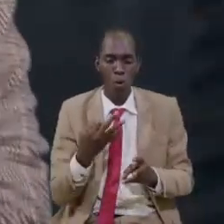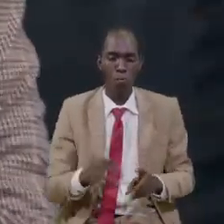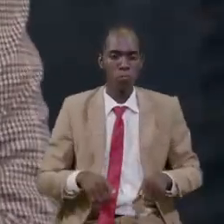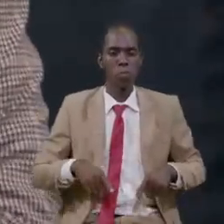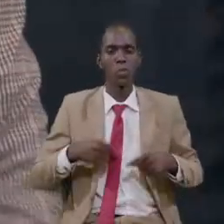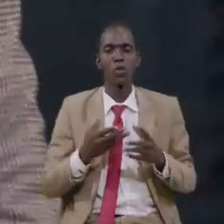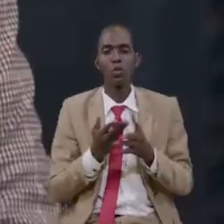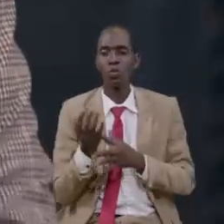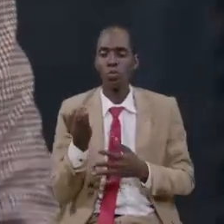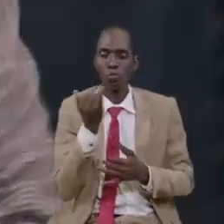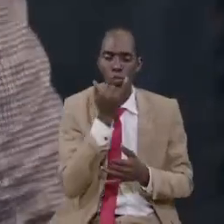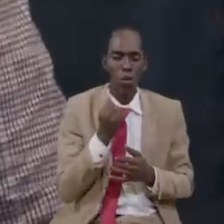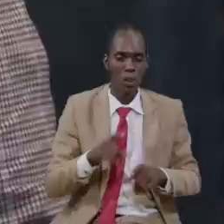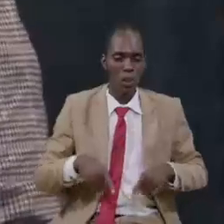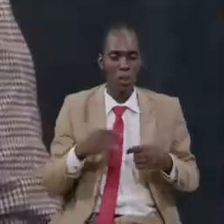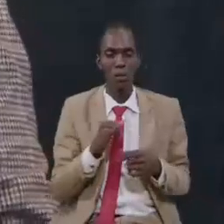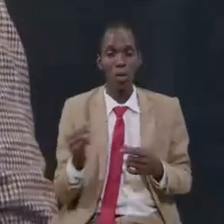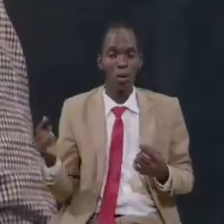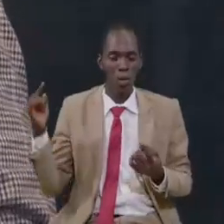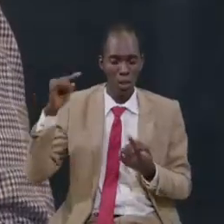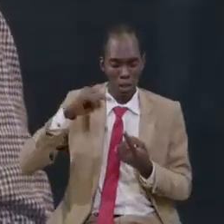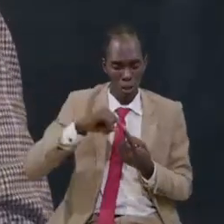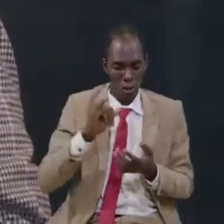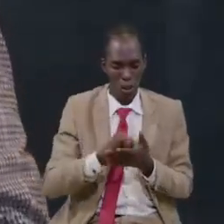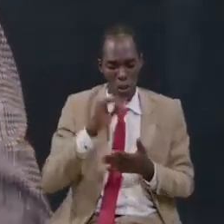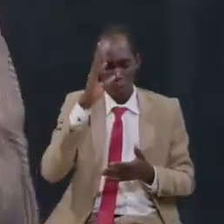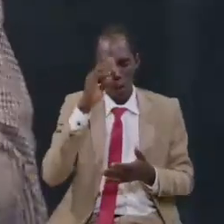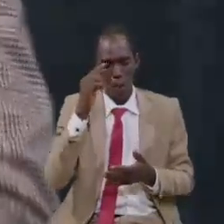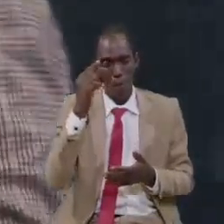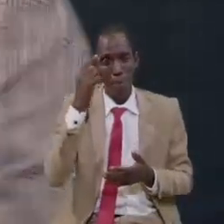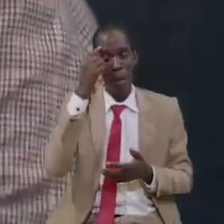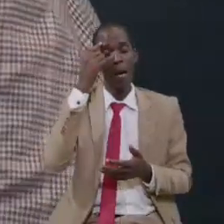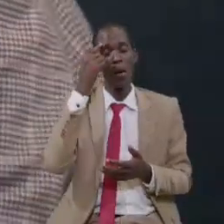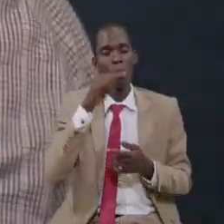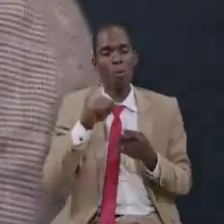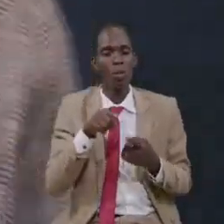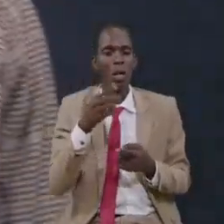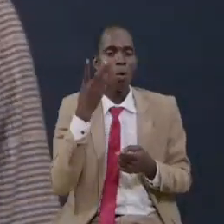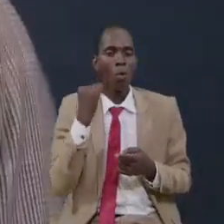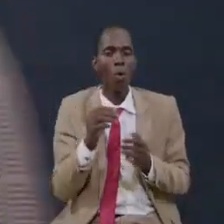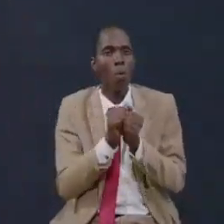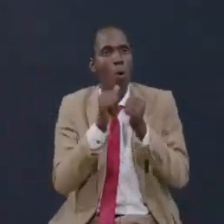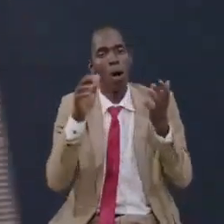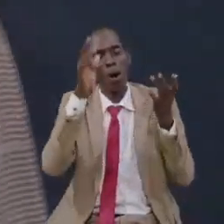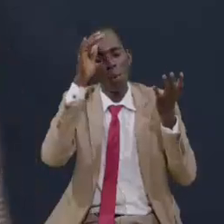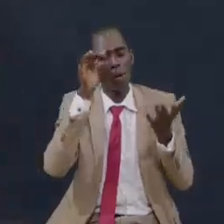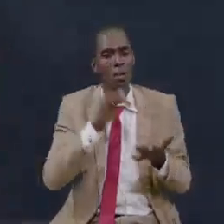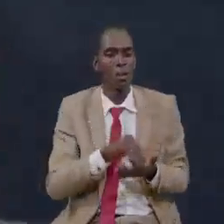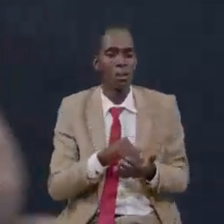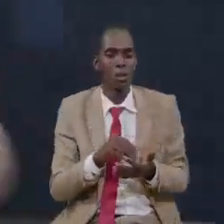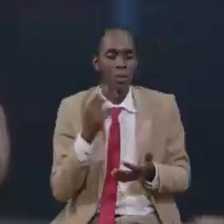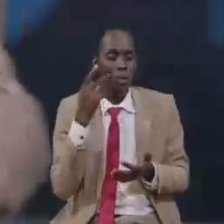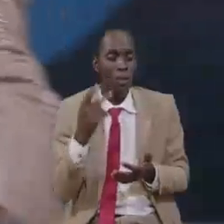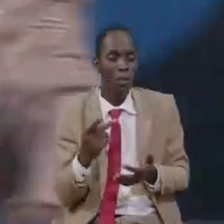until he came to the point of hopelessness. You see, self, the self that